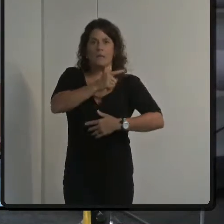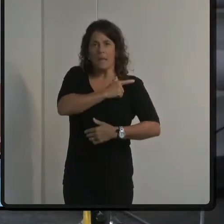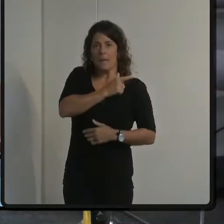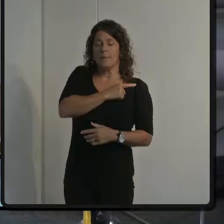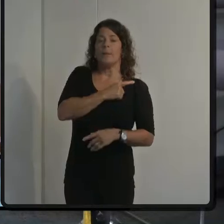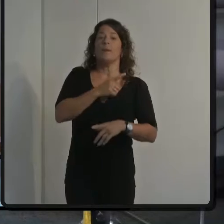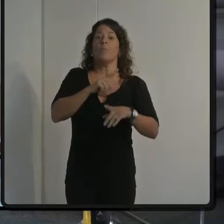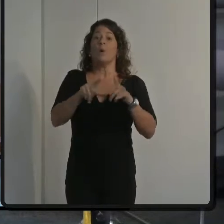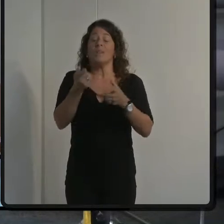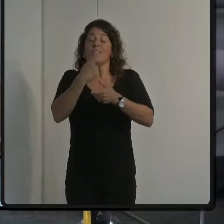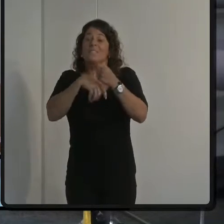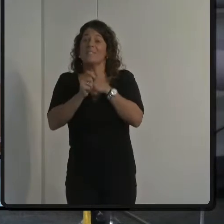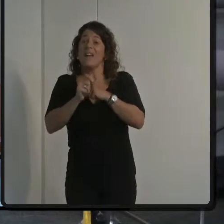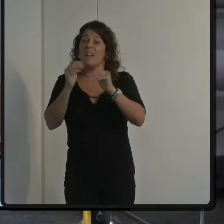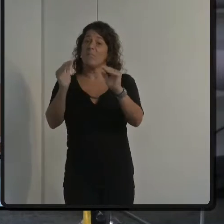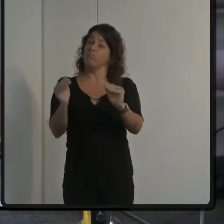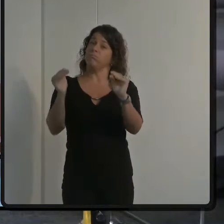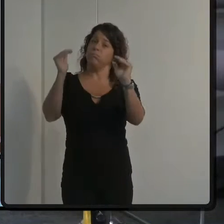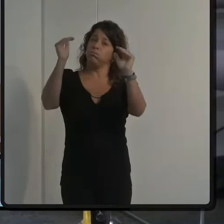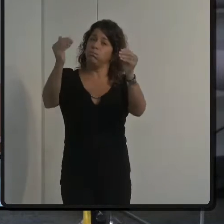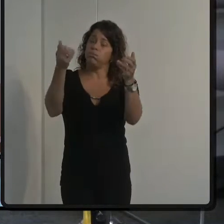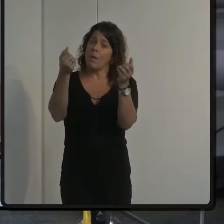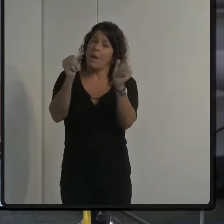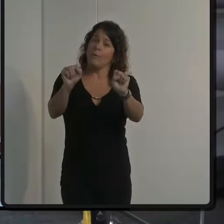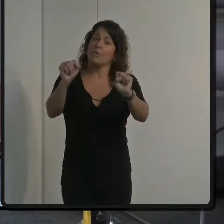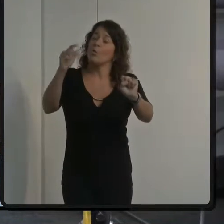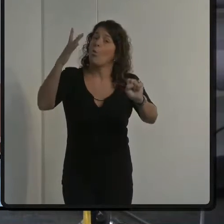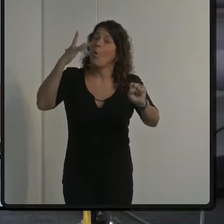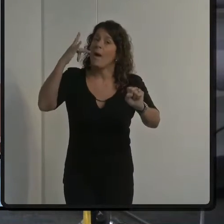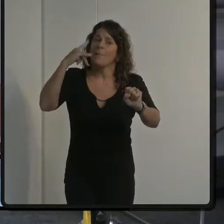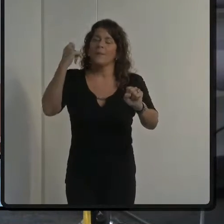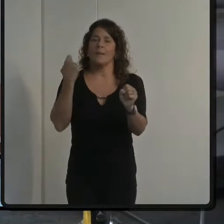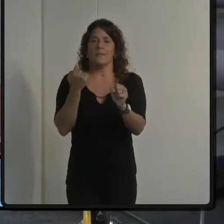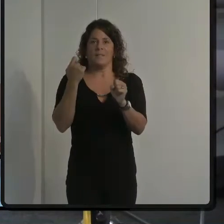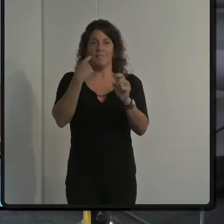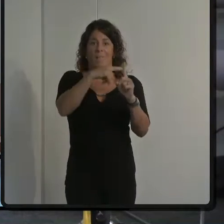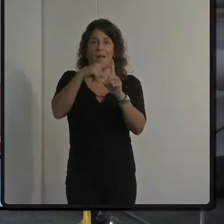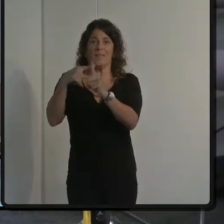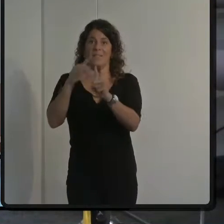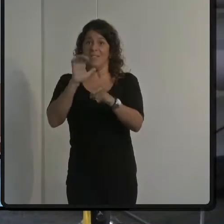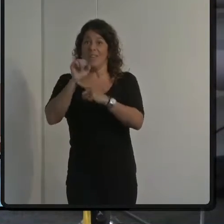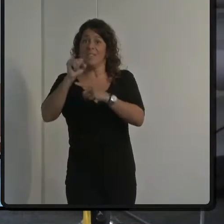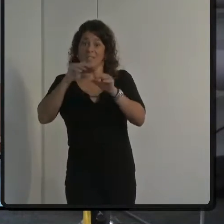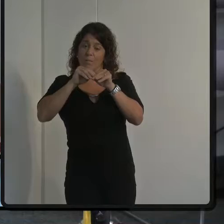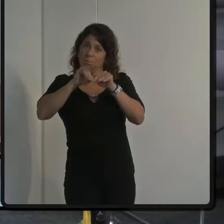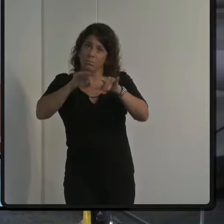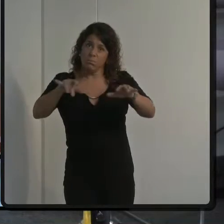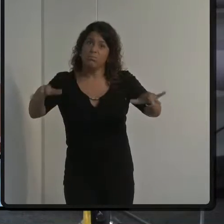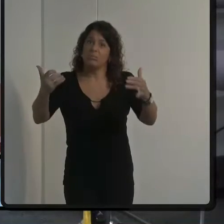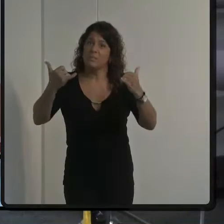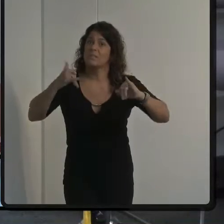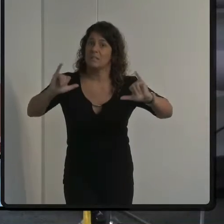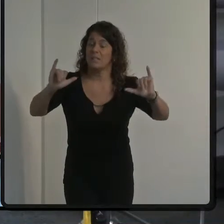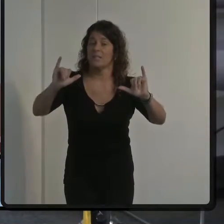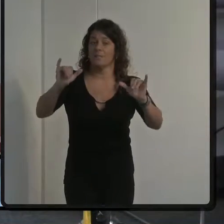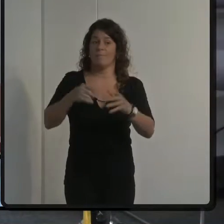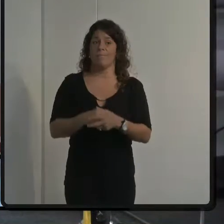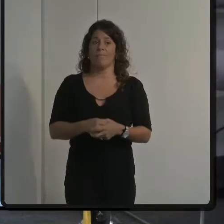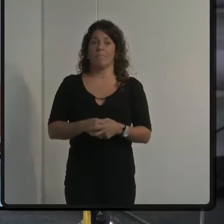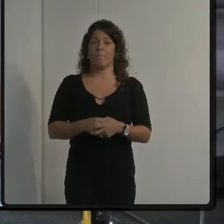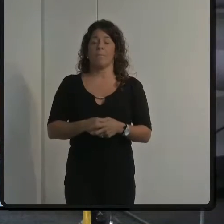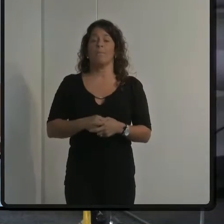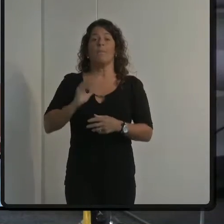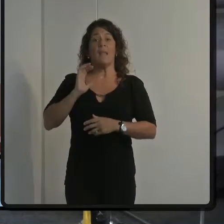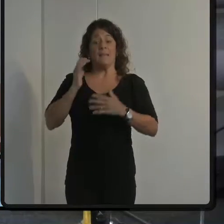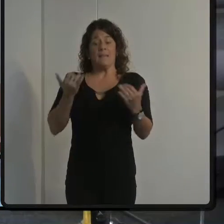our efforts since we still have widespread transmission in some areas of our county. Today, we